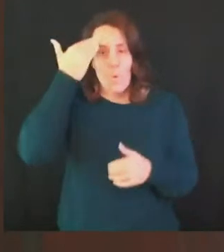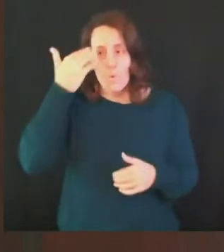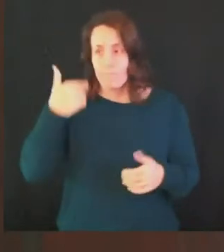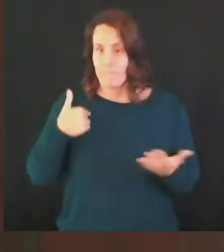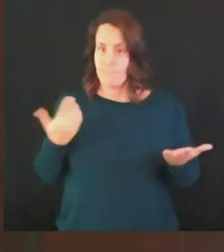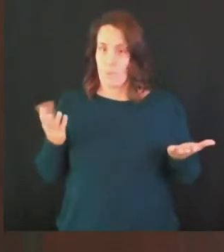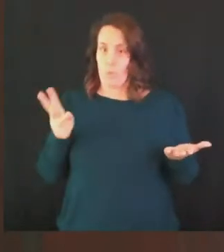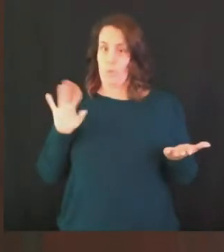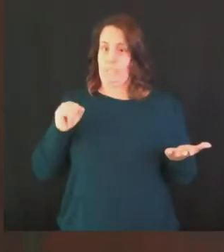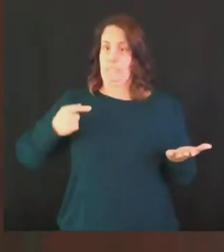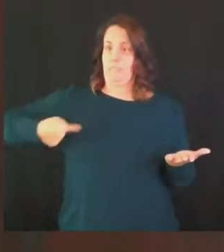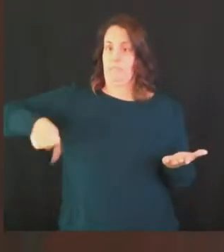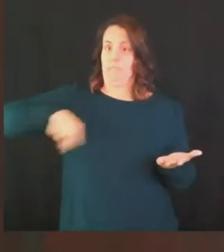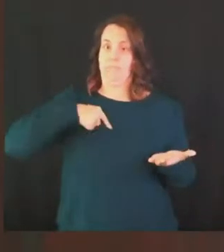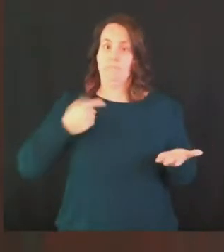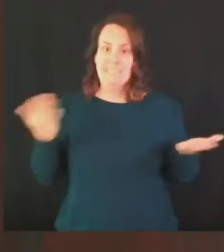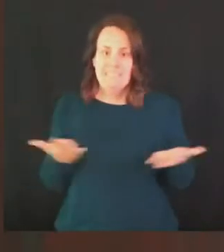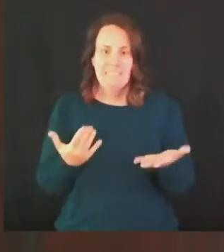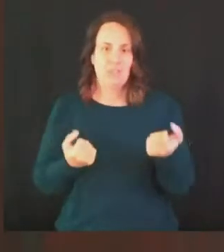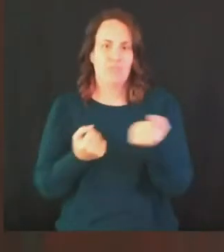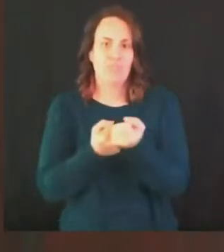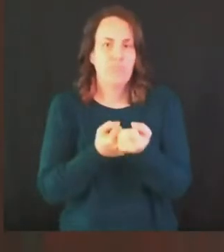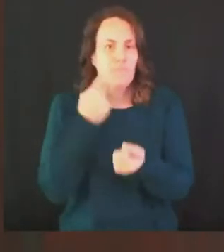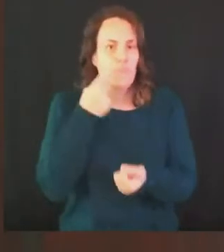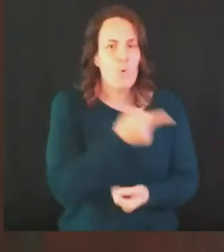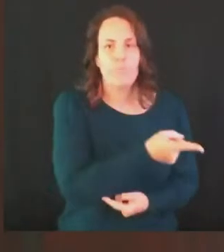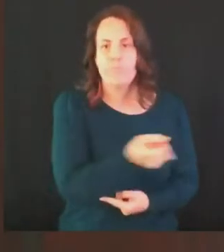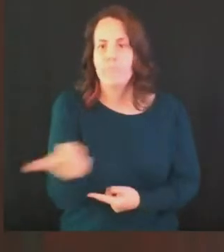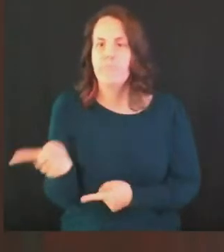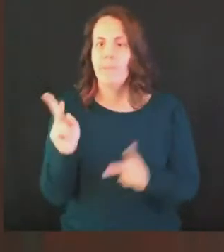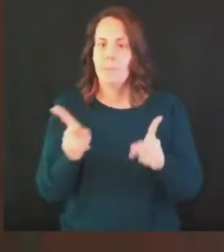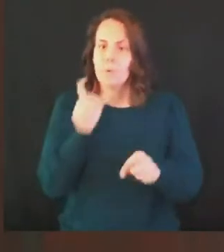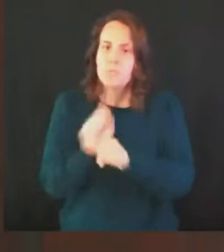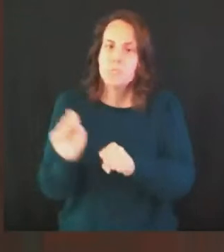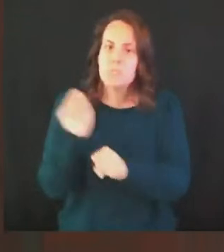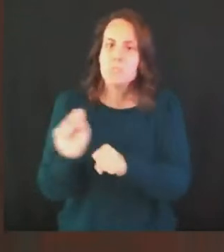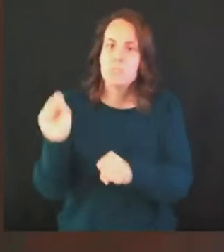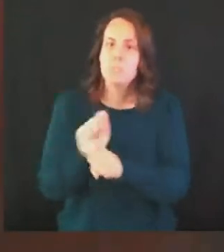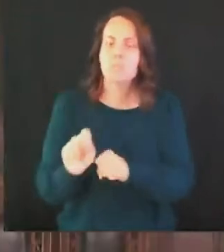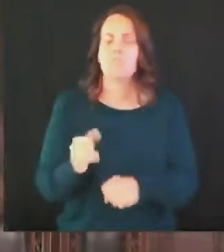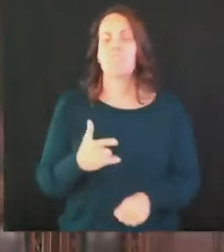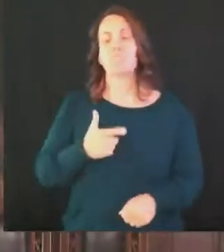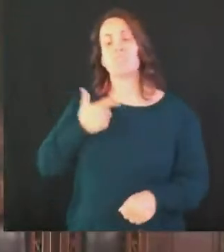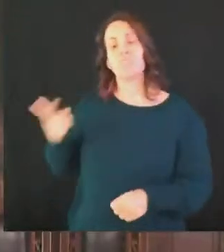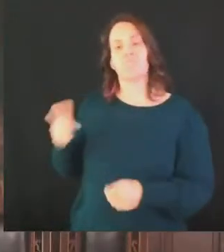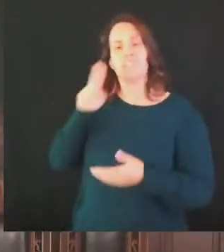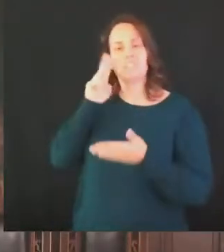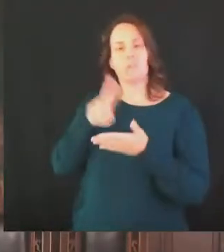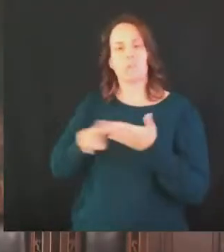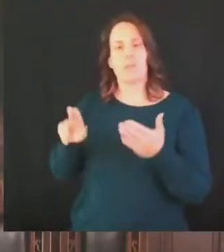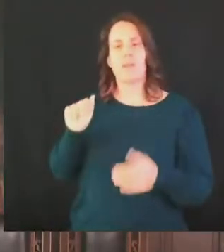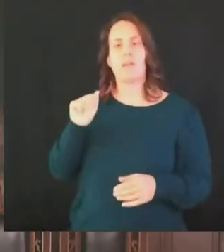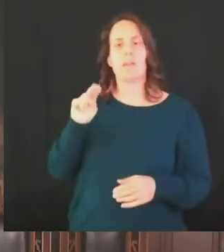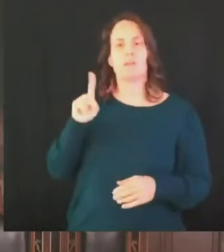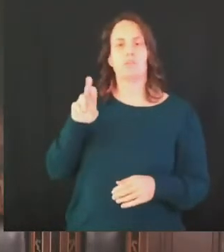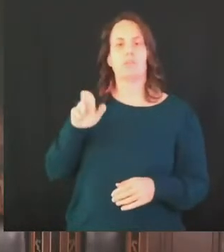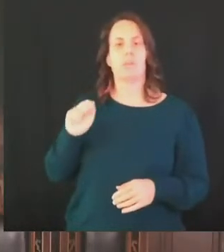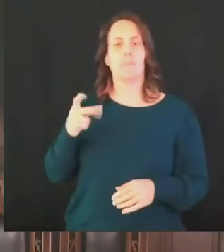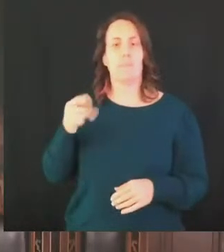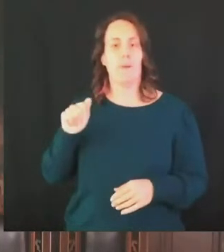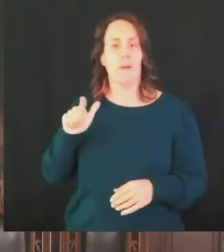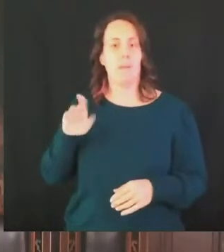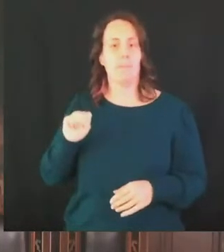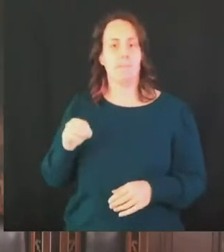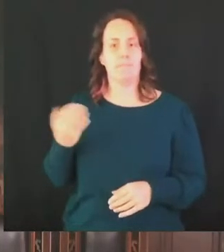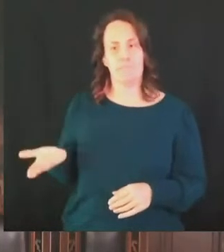like to turn it over to Secretary-designee Andrea for her update. Andrea. Thanks,